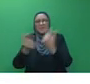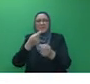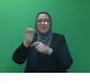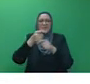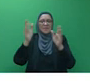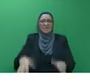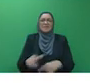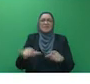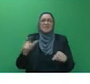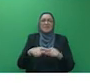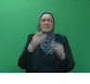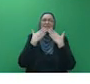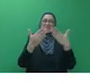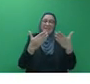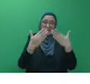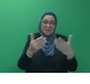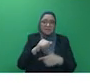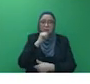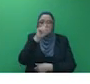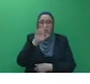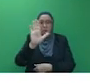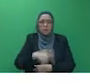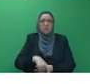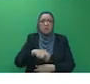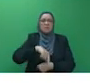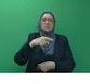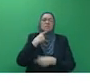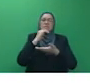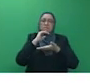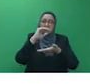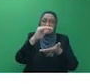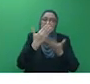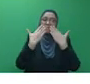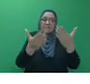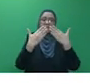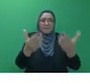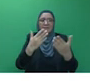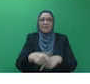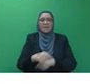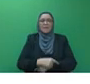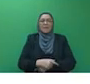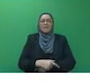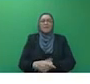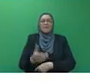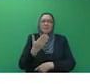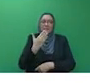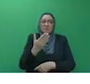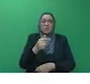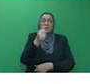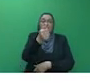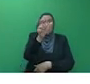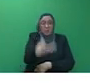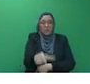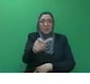acknowledgement of the thanks a big shout out to you and your community of comedians i think you have done that huge service to the people